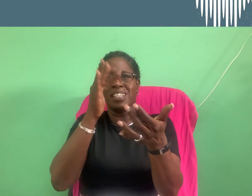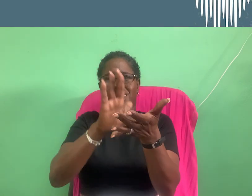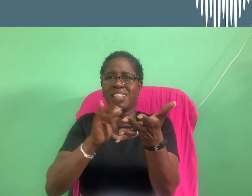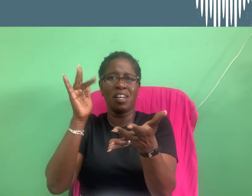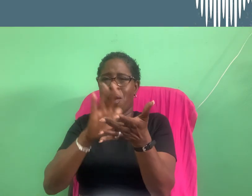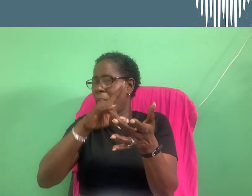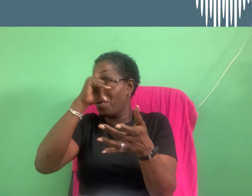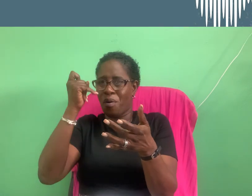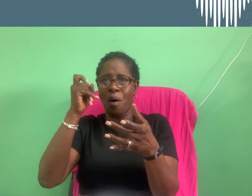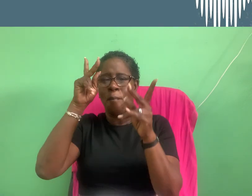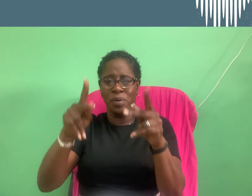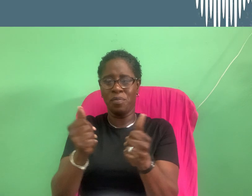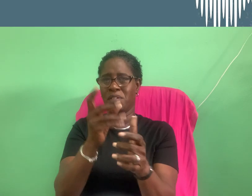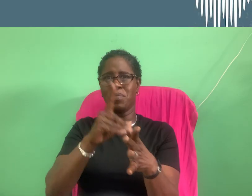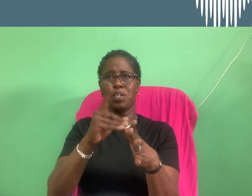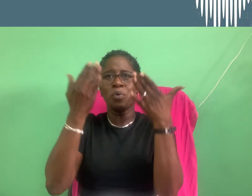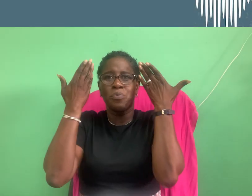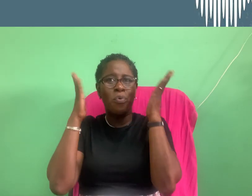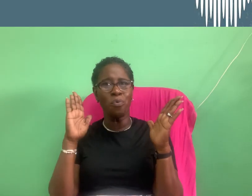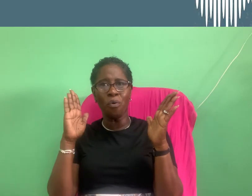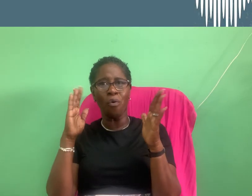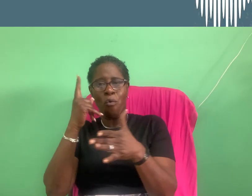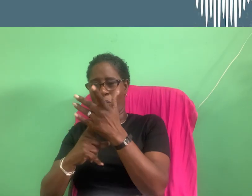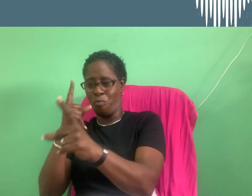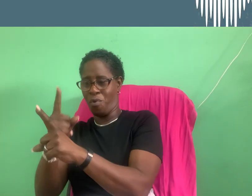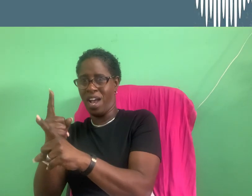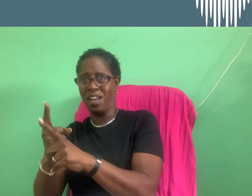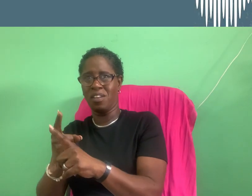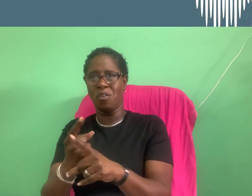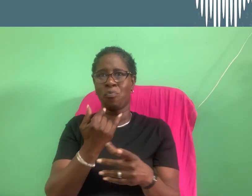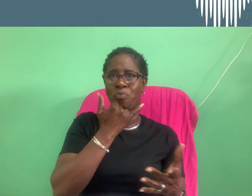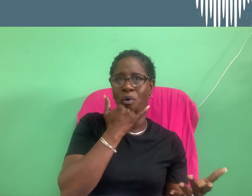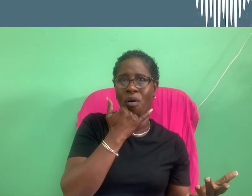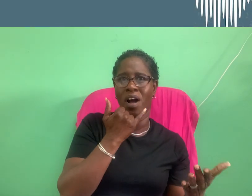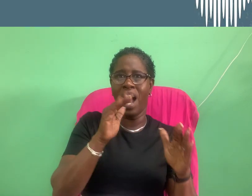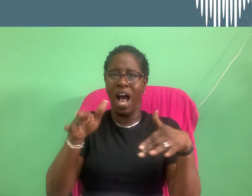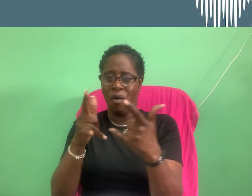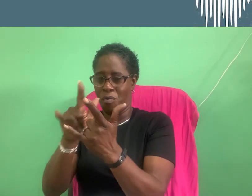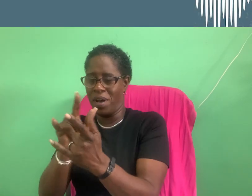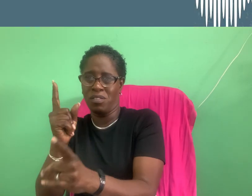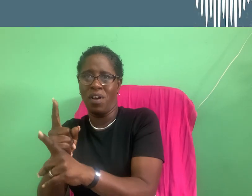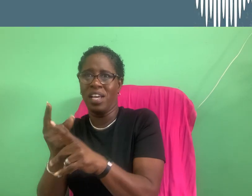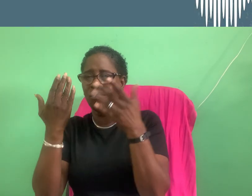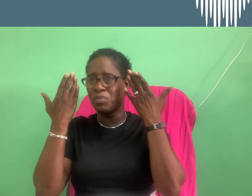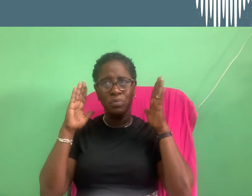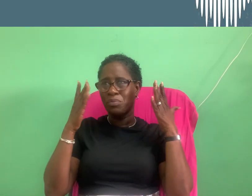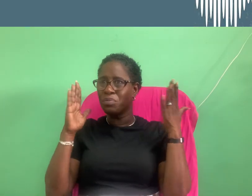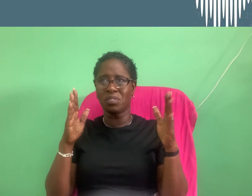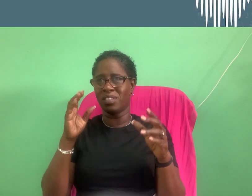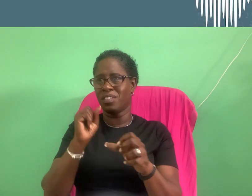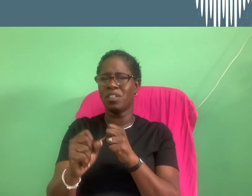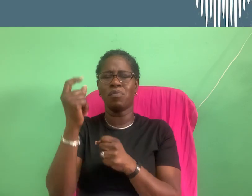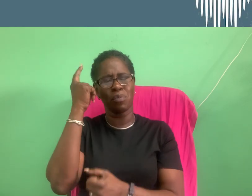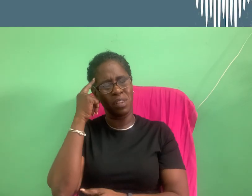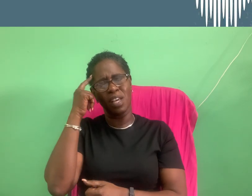of these vulnerability factors or things that might lead towards exploitation, I'm sure we'll probably get here in the podcast, thinking through those in terms